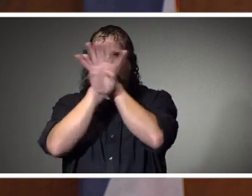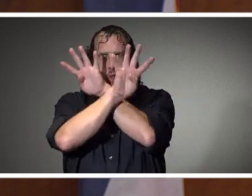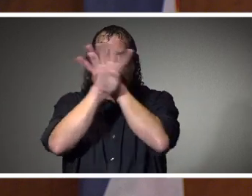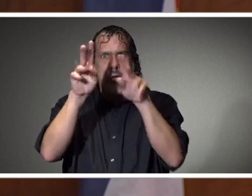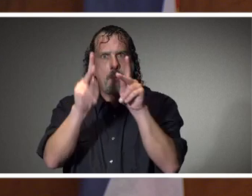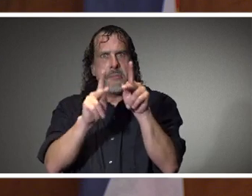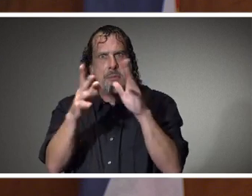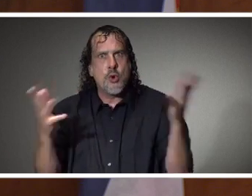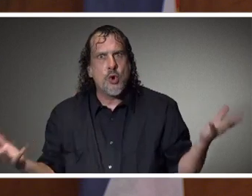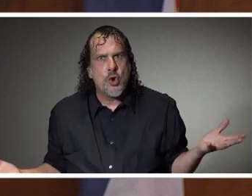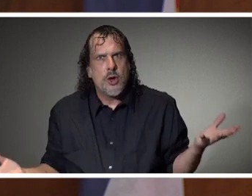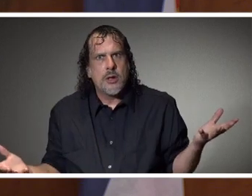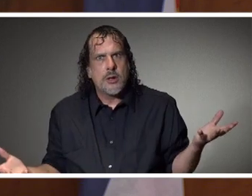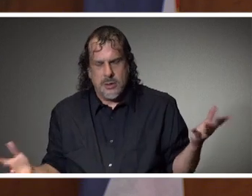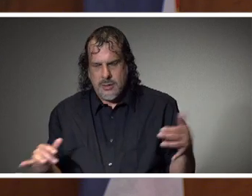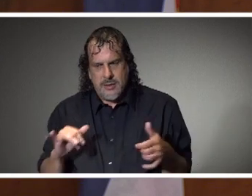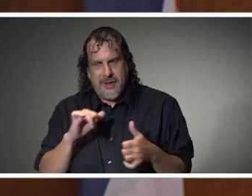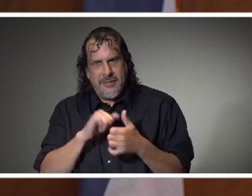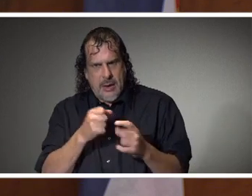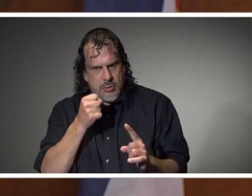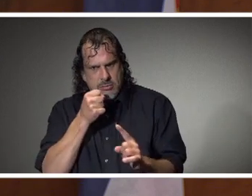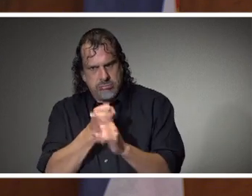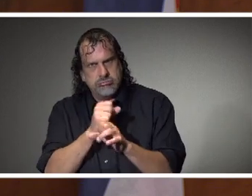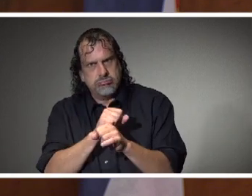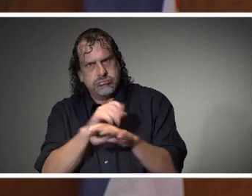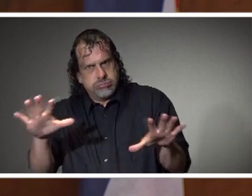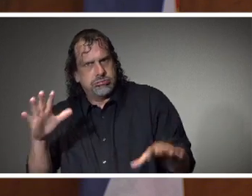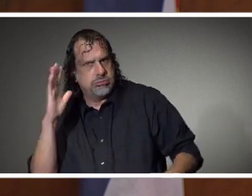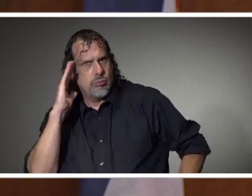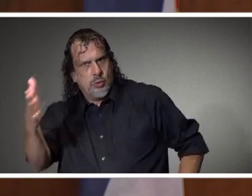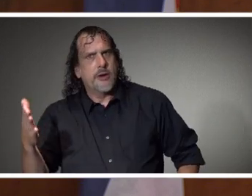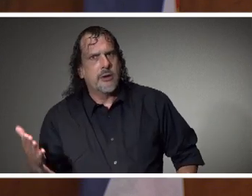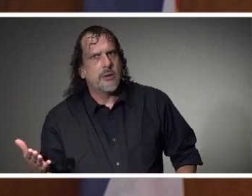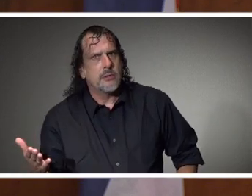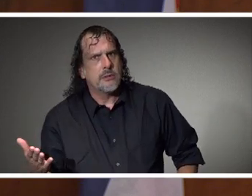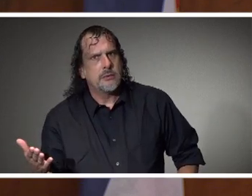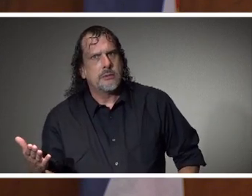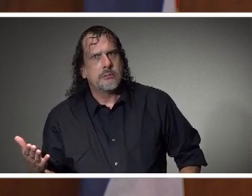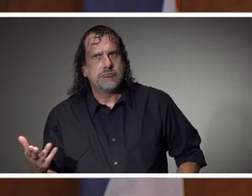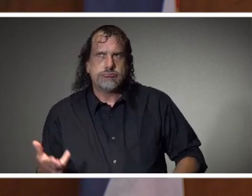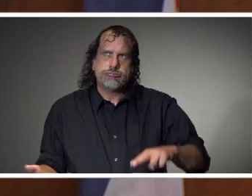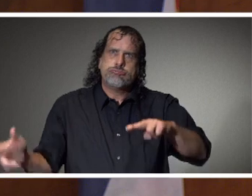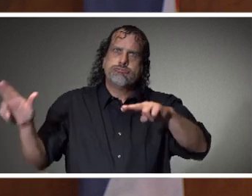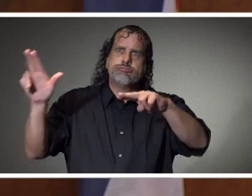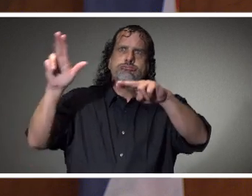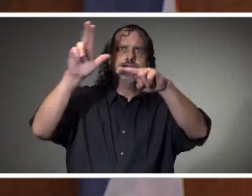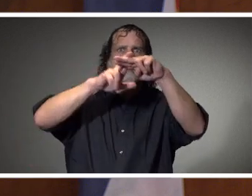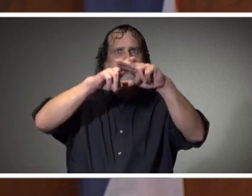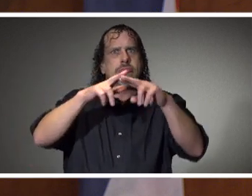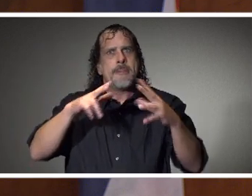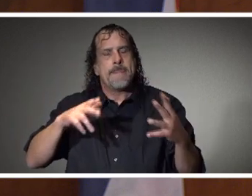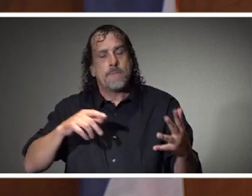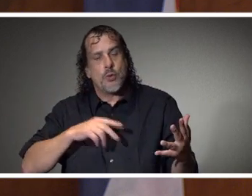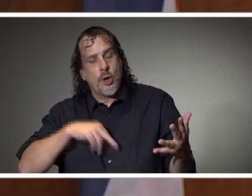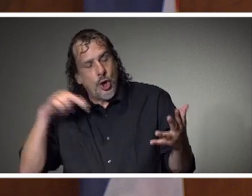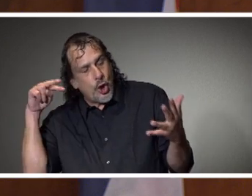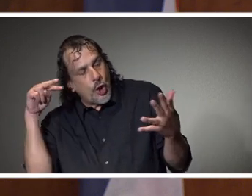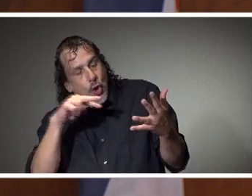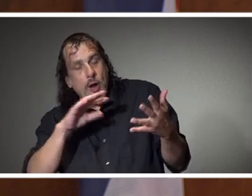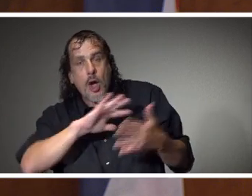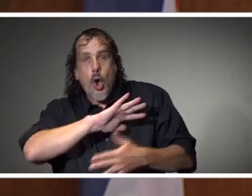another, and that's going to have an impact as well. And so, I think when we look at the